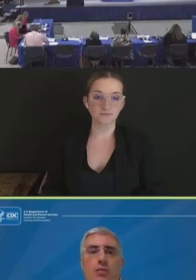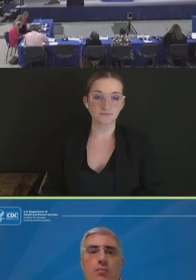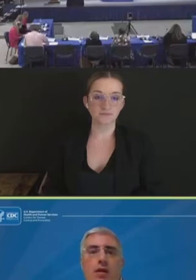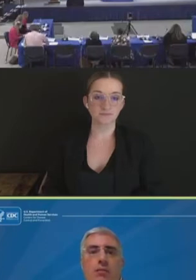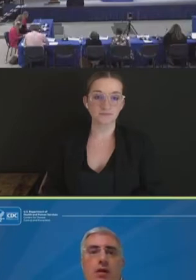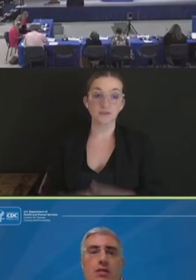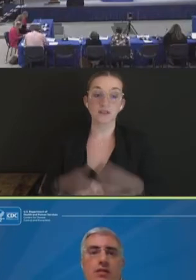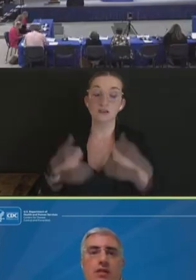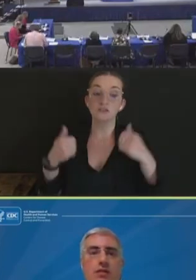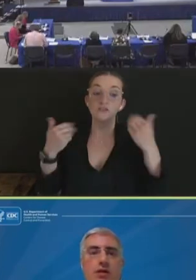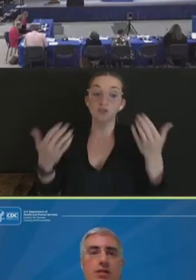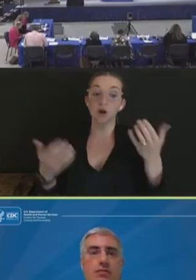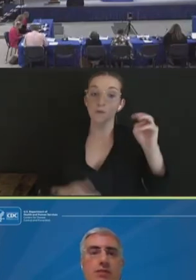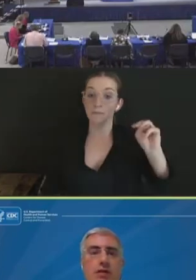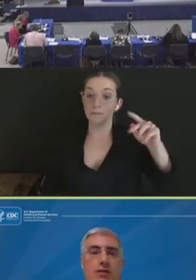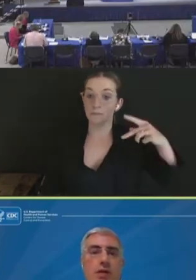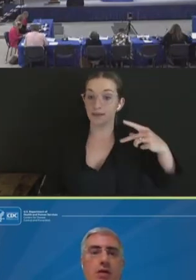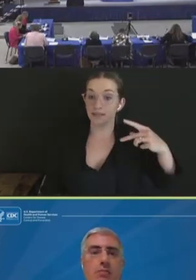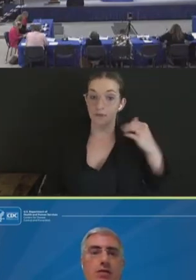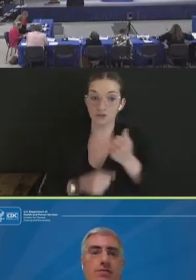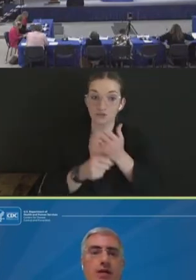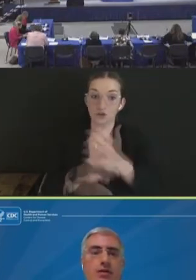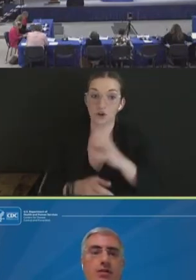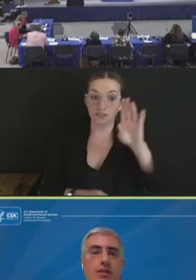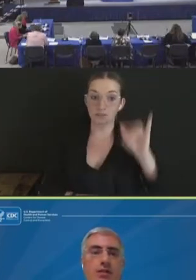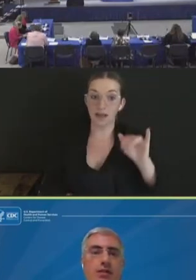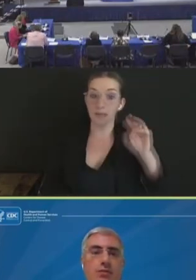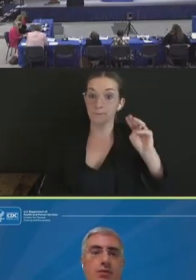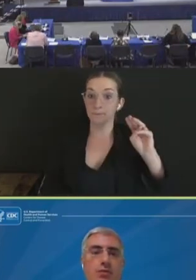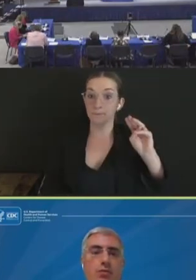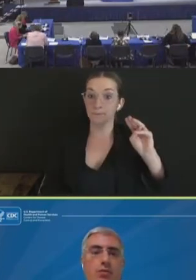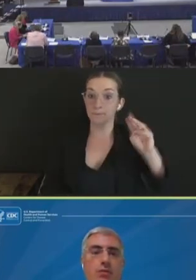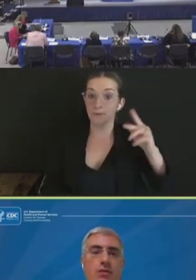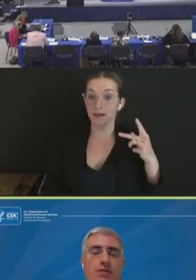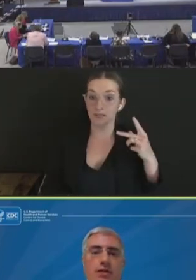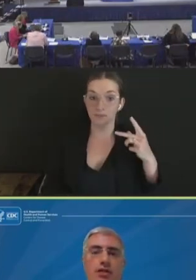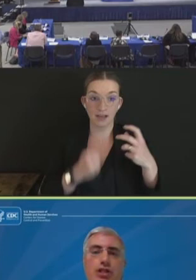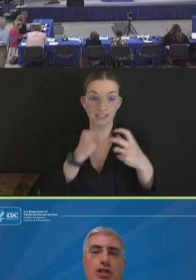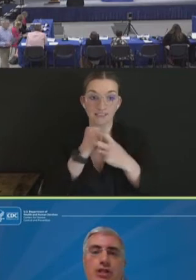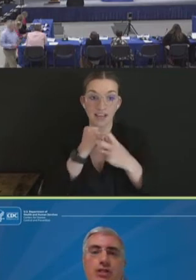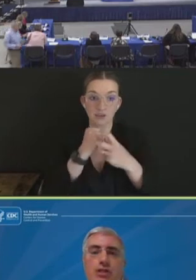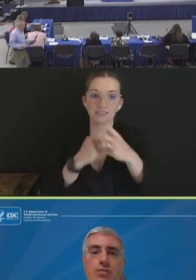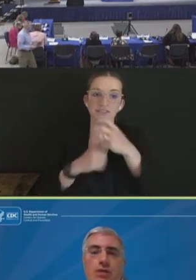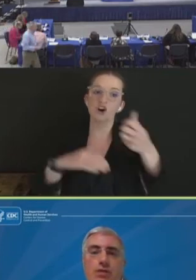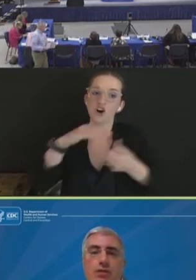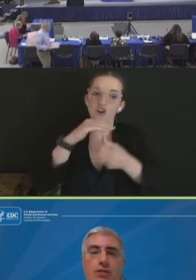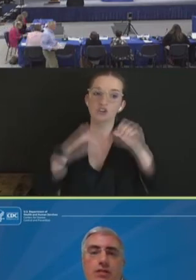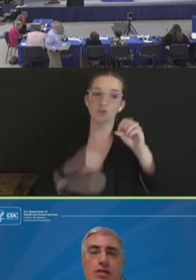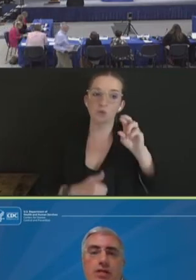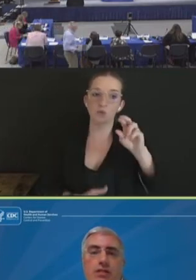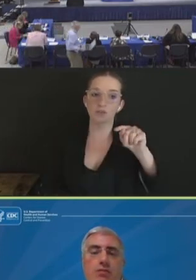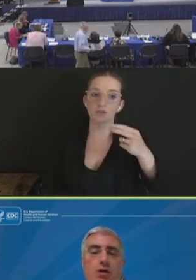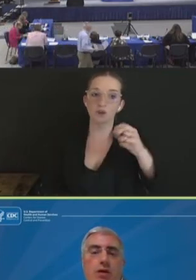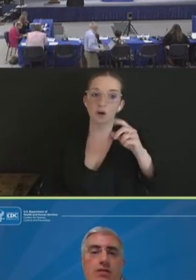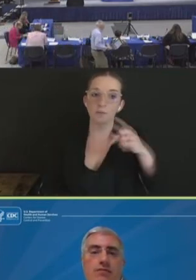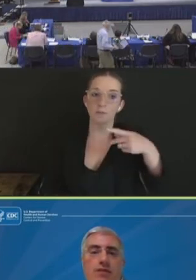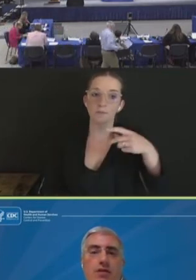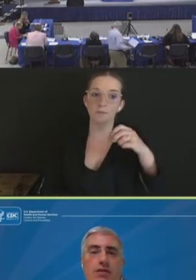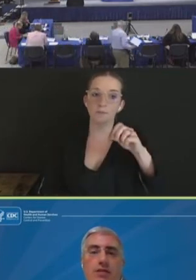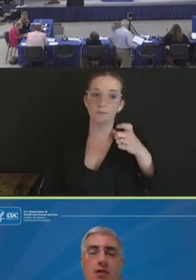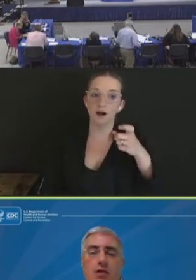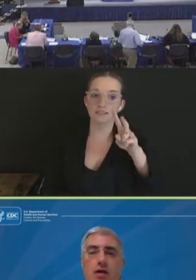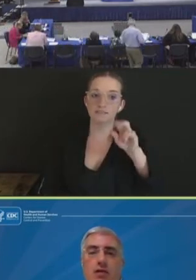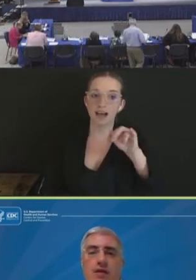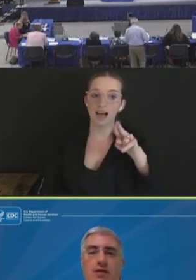So monkeypox is caused by the monkeypox virus. This is within the orthopoxvirus genus, which also contains smallpox